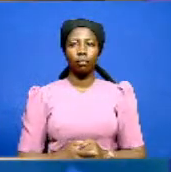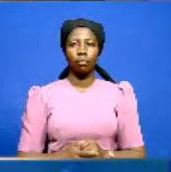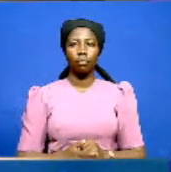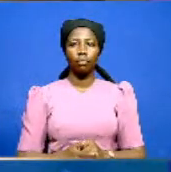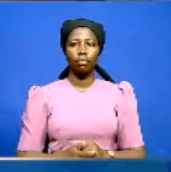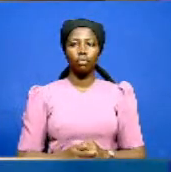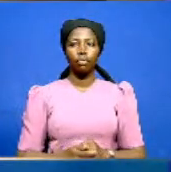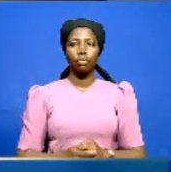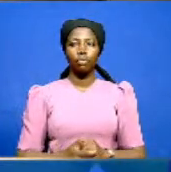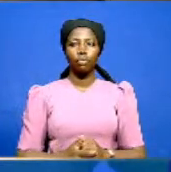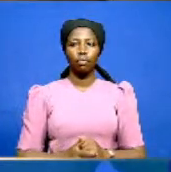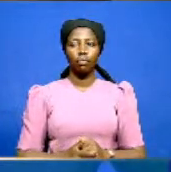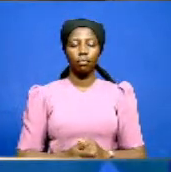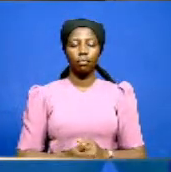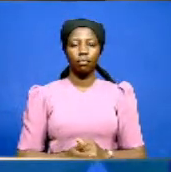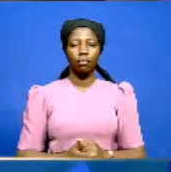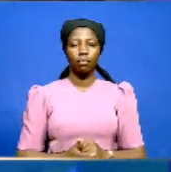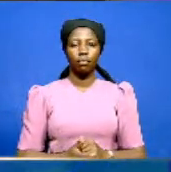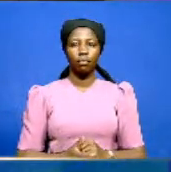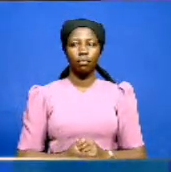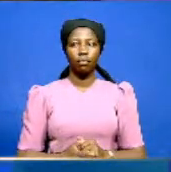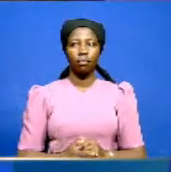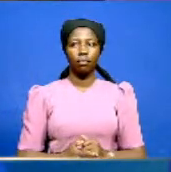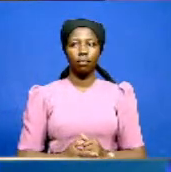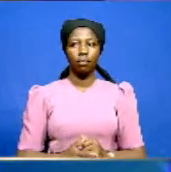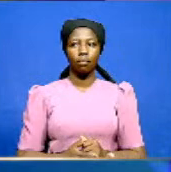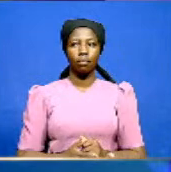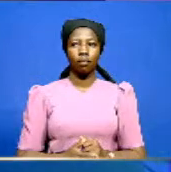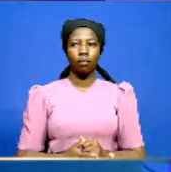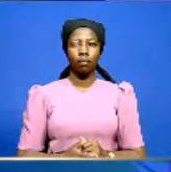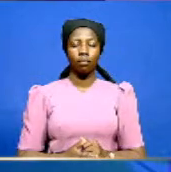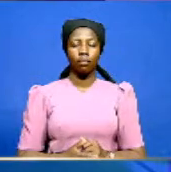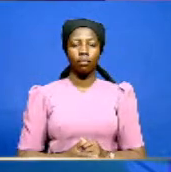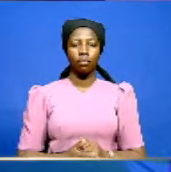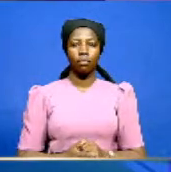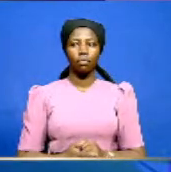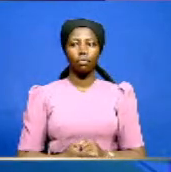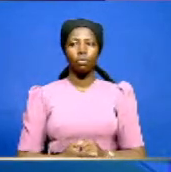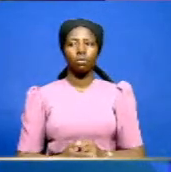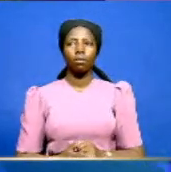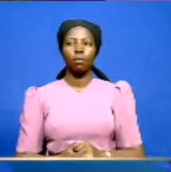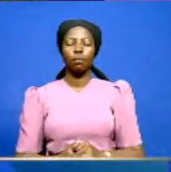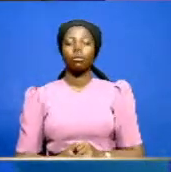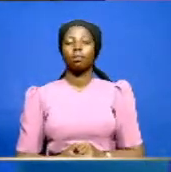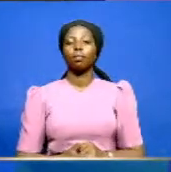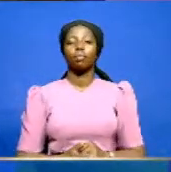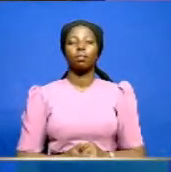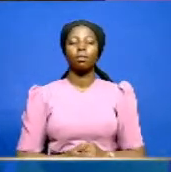No, it's okay.